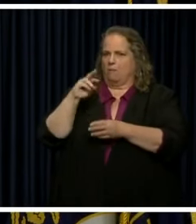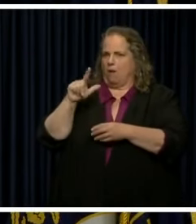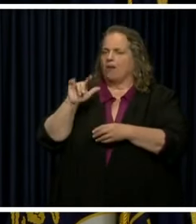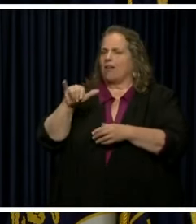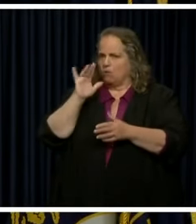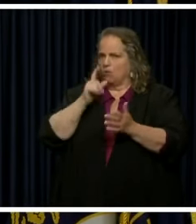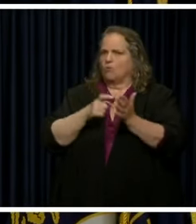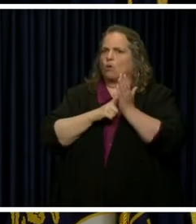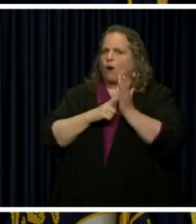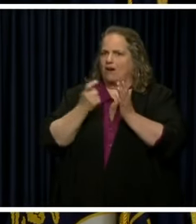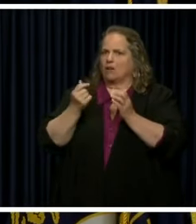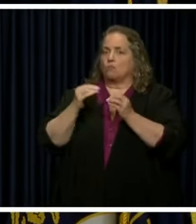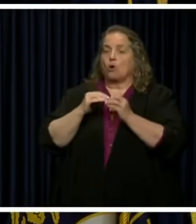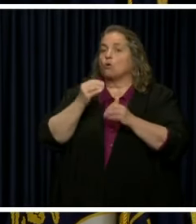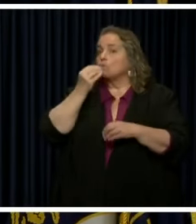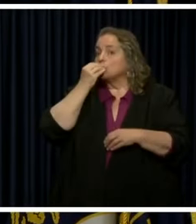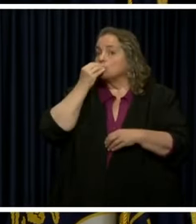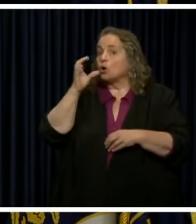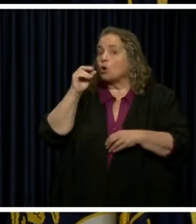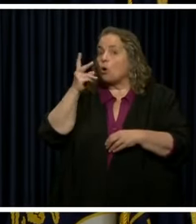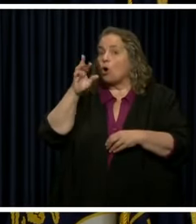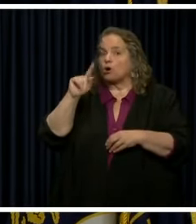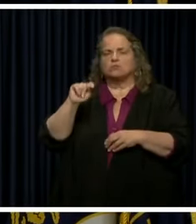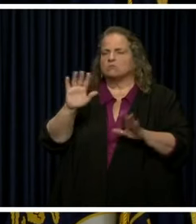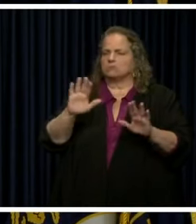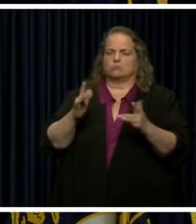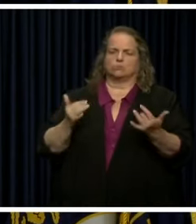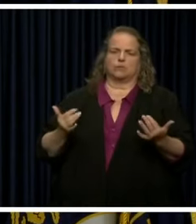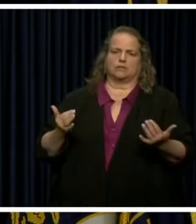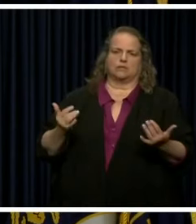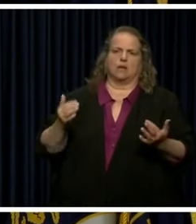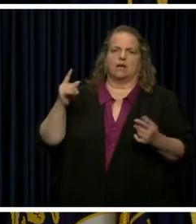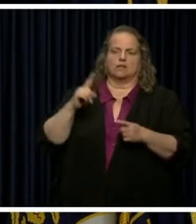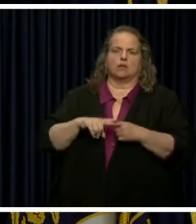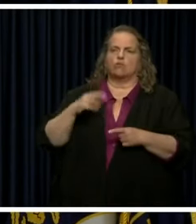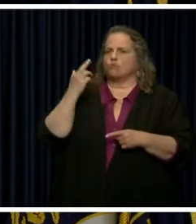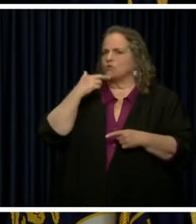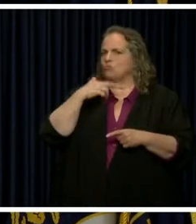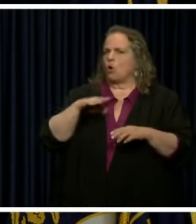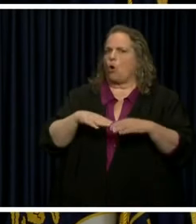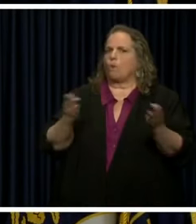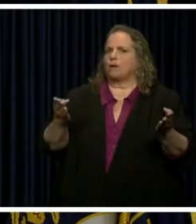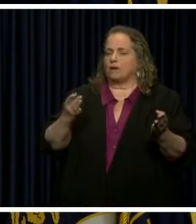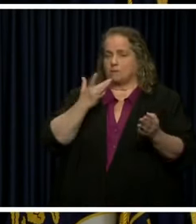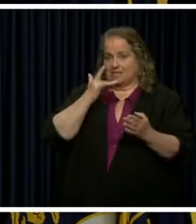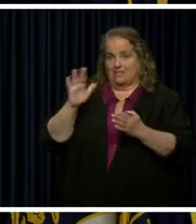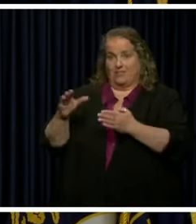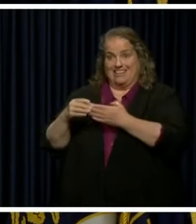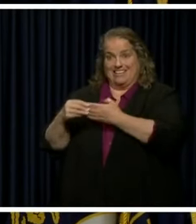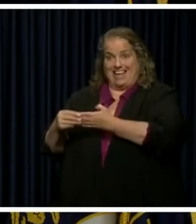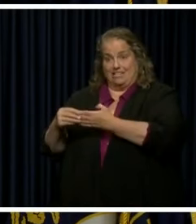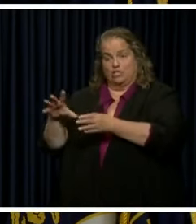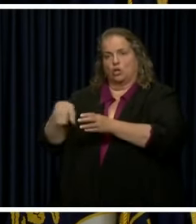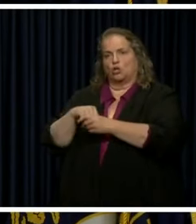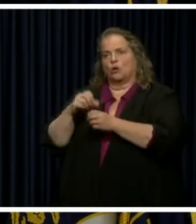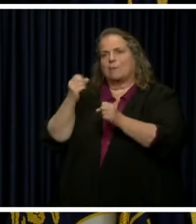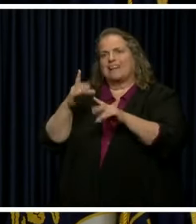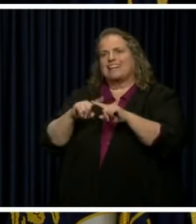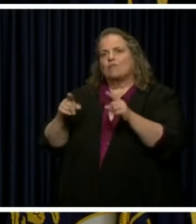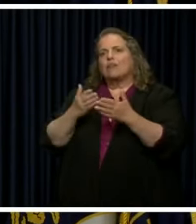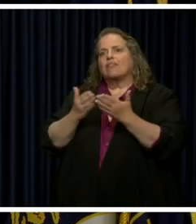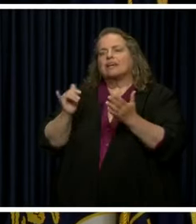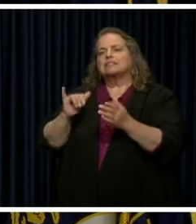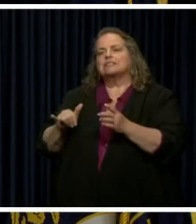bit more. Food courts need to wait till restaurants open because the guidance includes a number of different things that